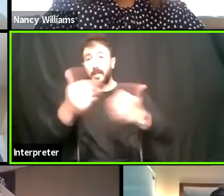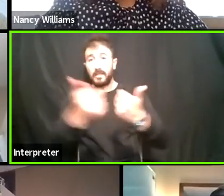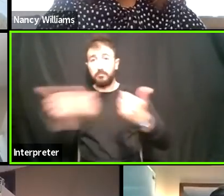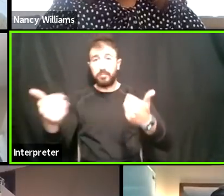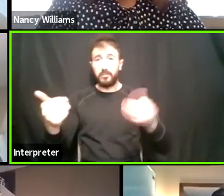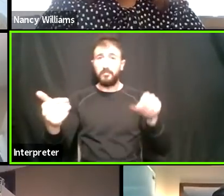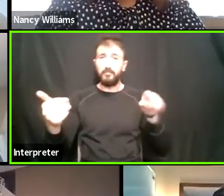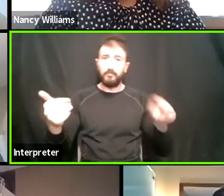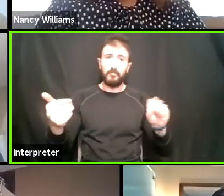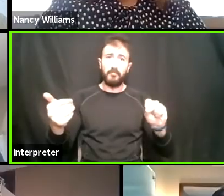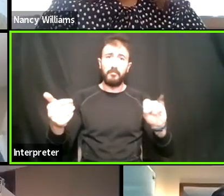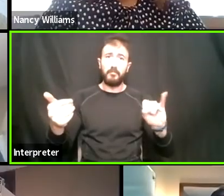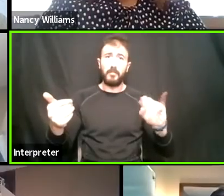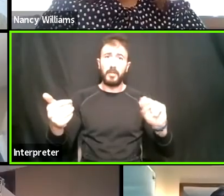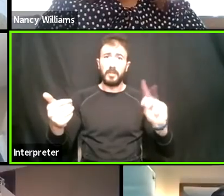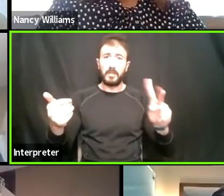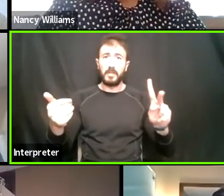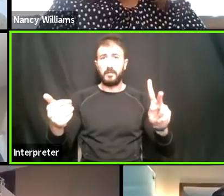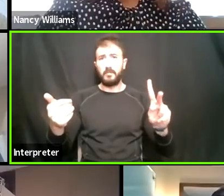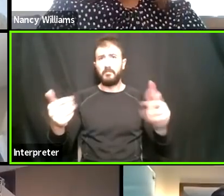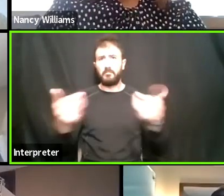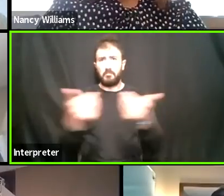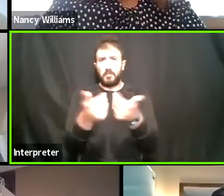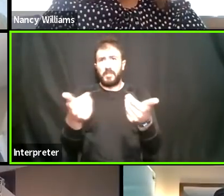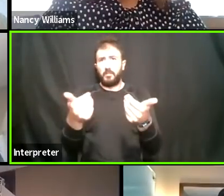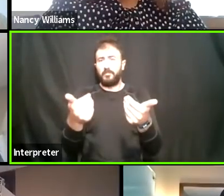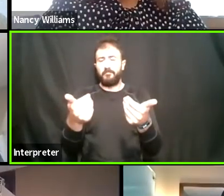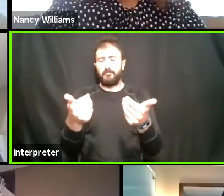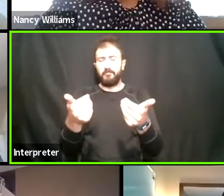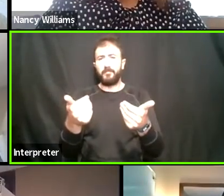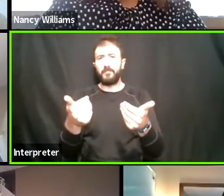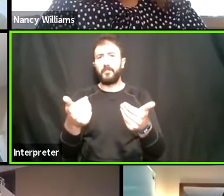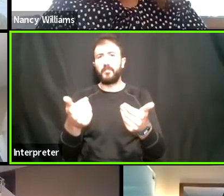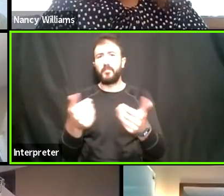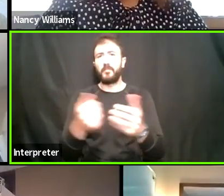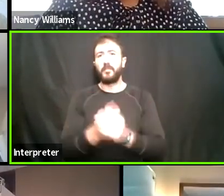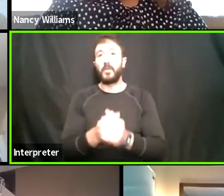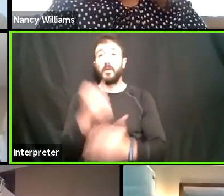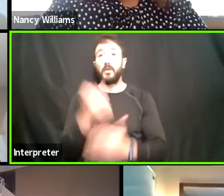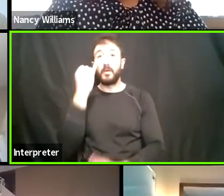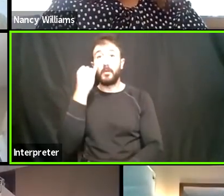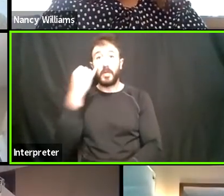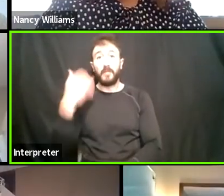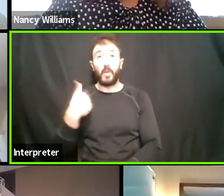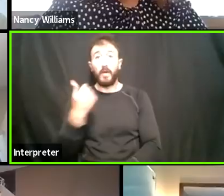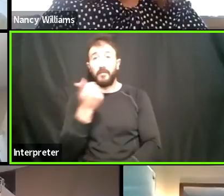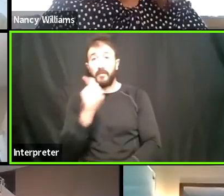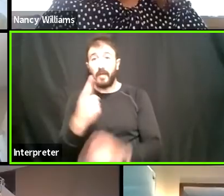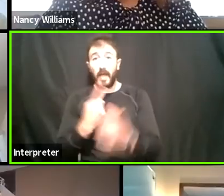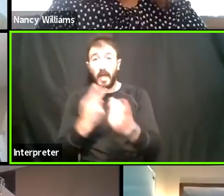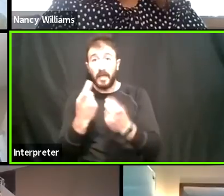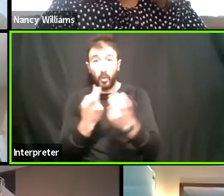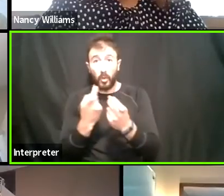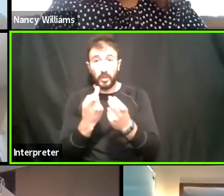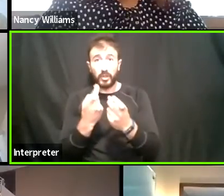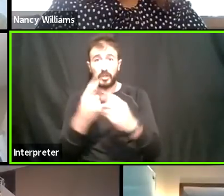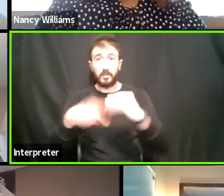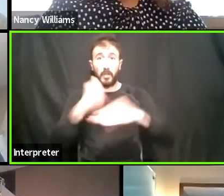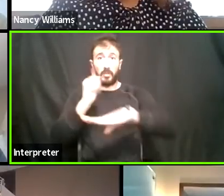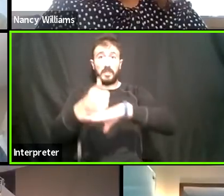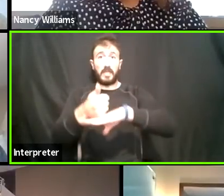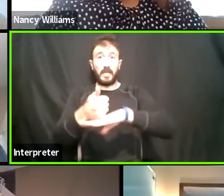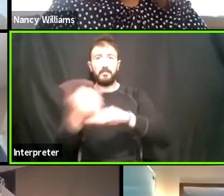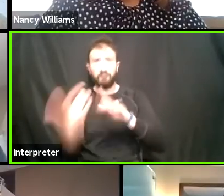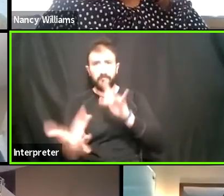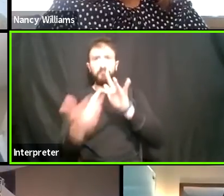little bit misleading, but if you have any questions as you're going through this process, don't hesitate to reach out to me or someone on my team, and we'll come out and take a